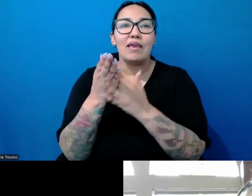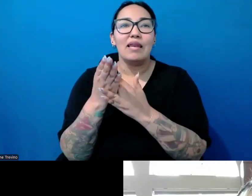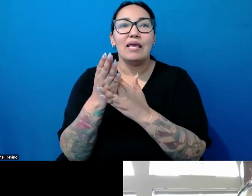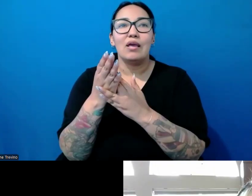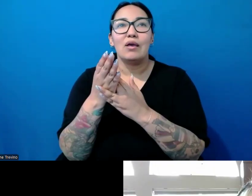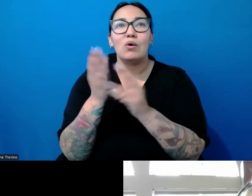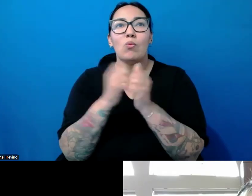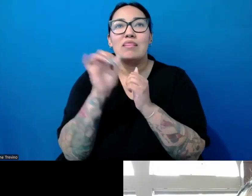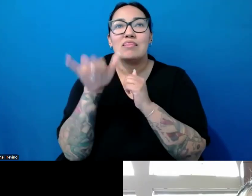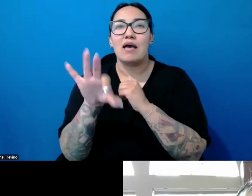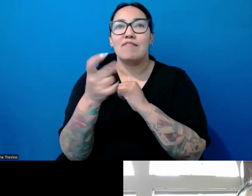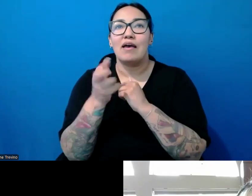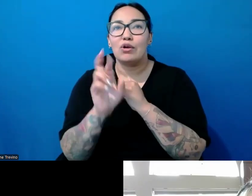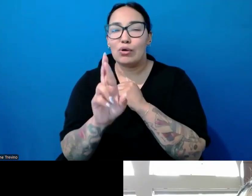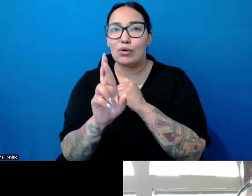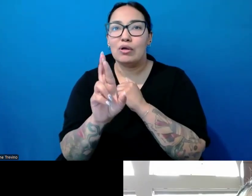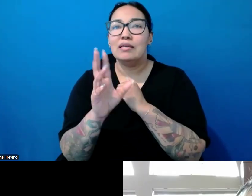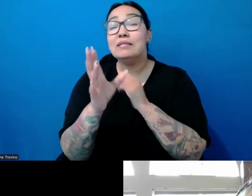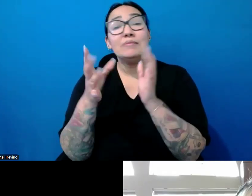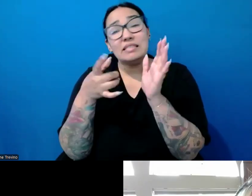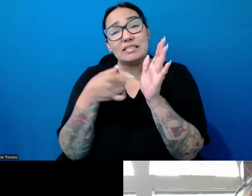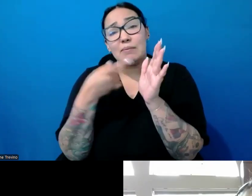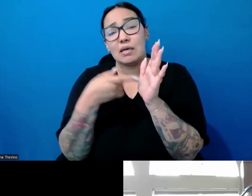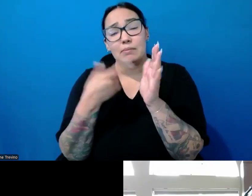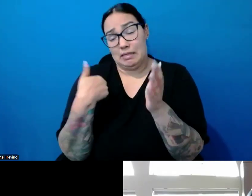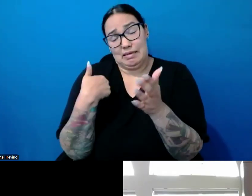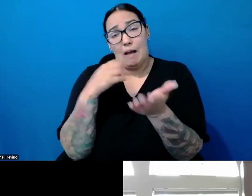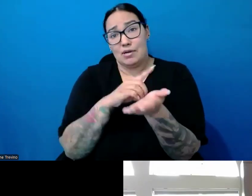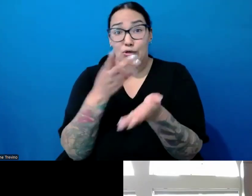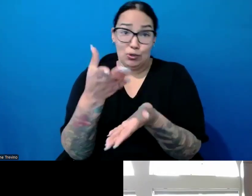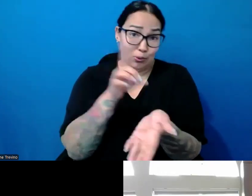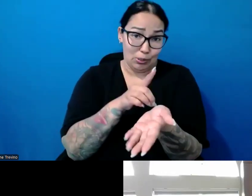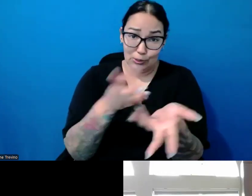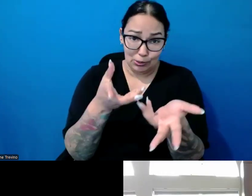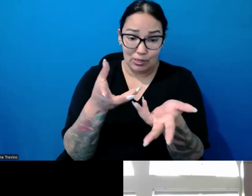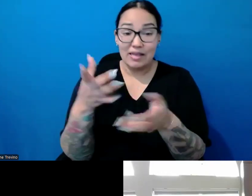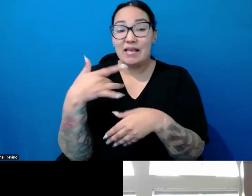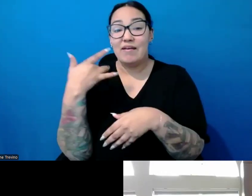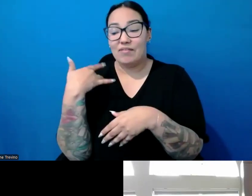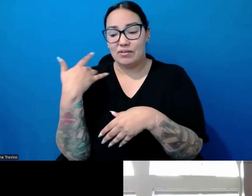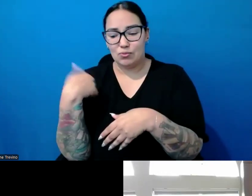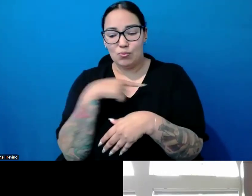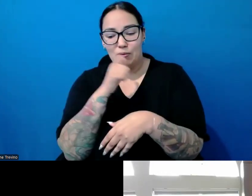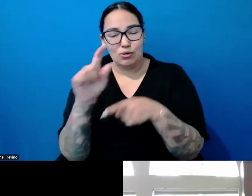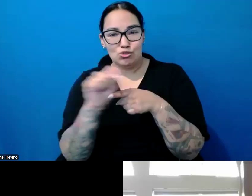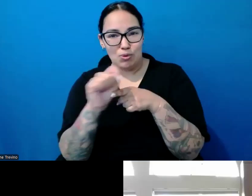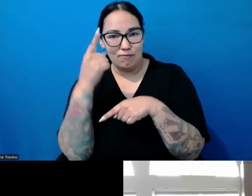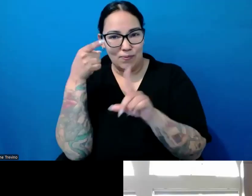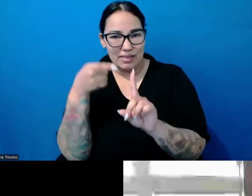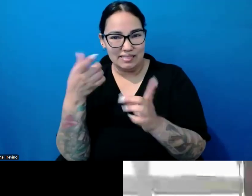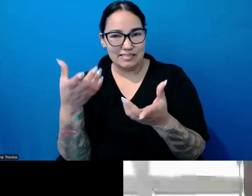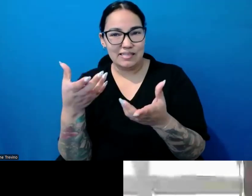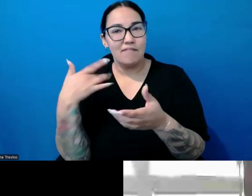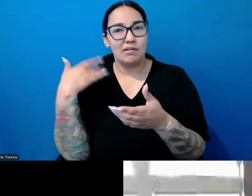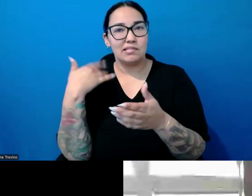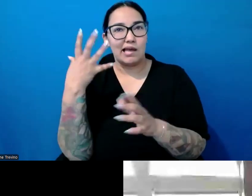factor, that sometimes, I'm a doctor, you're a doctor, it feels out, we weren't trained this way. It feels outside